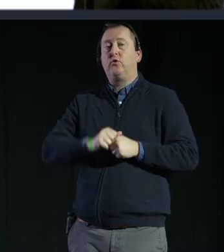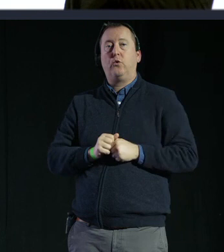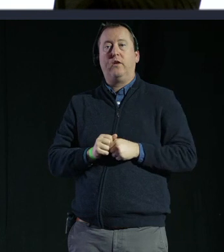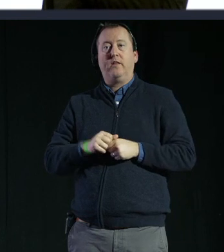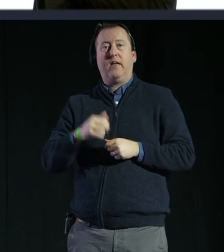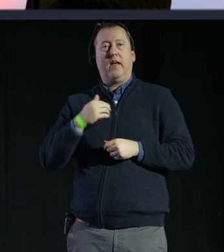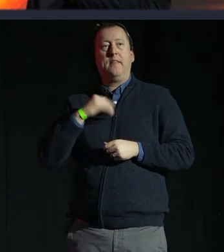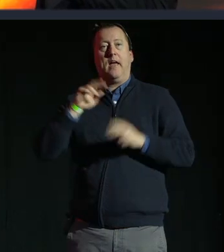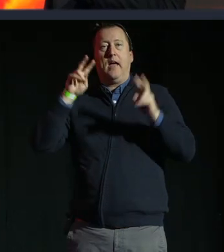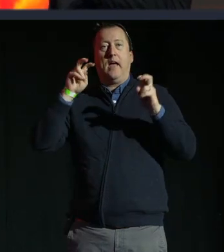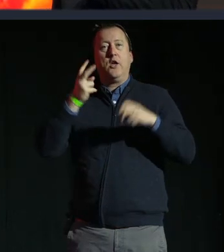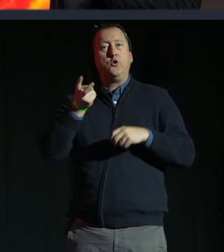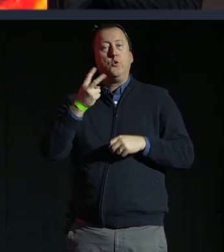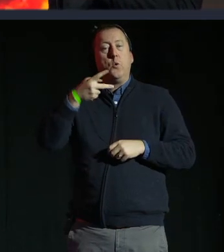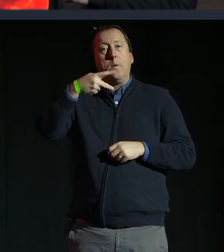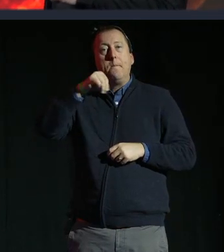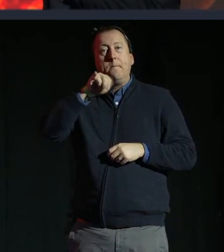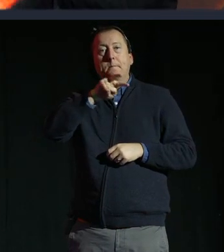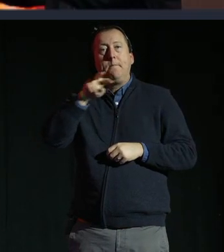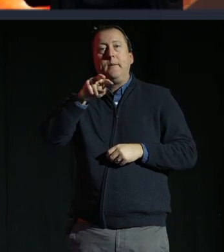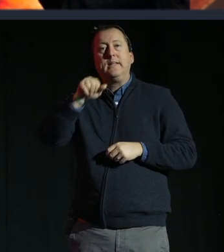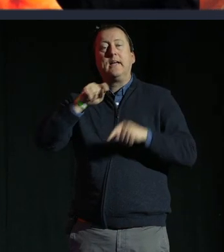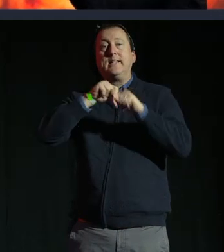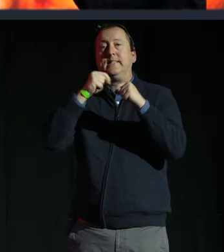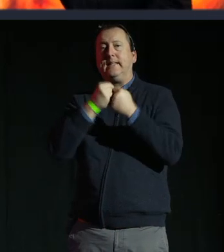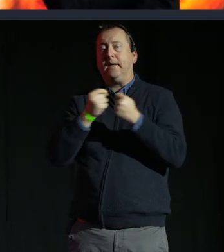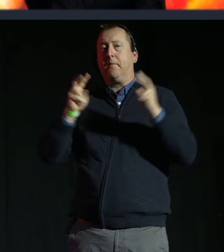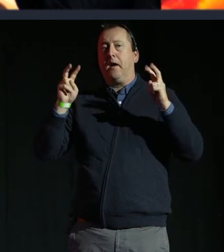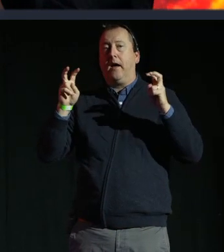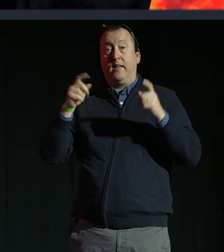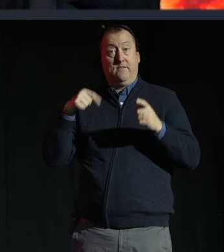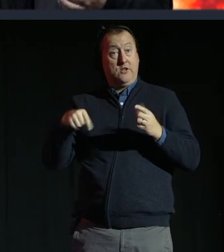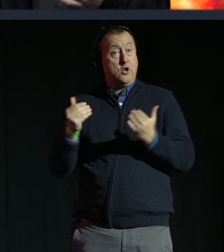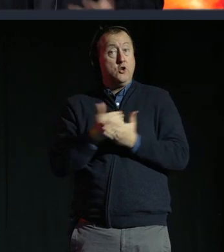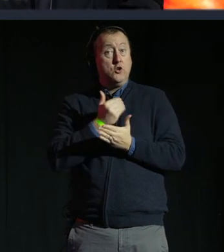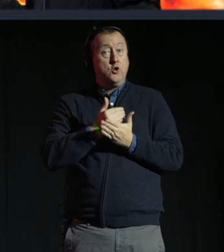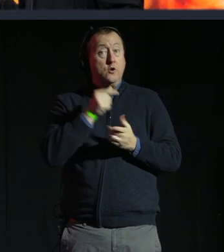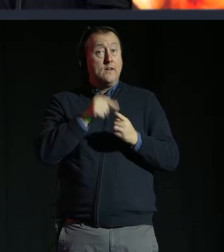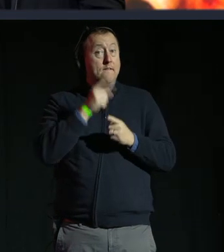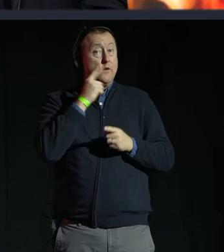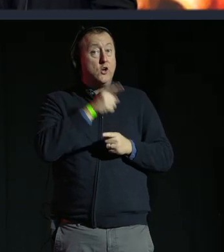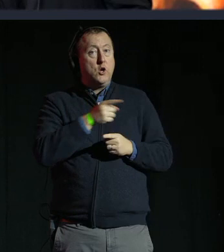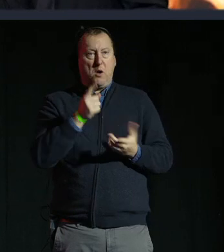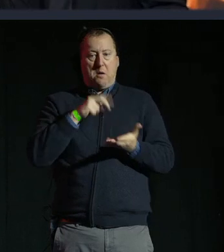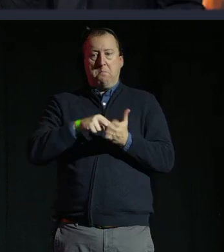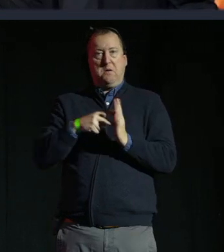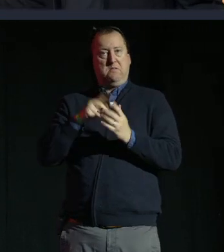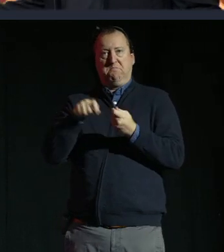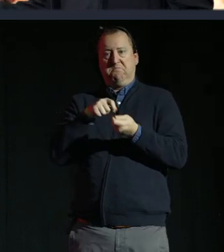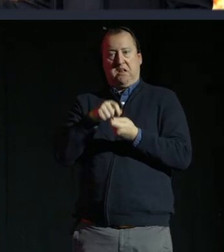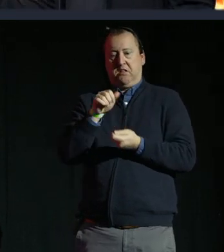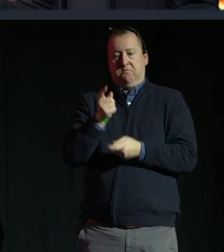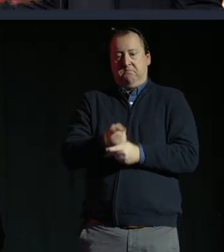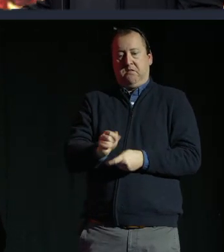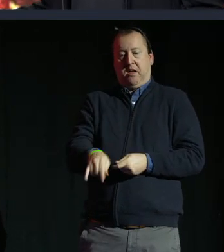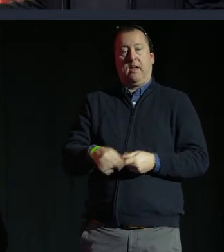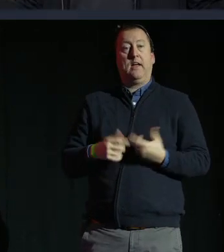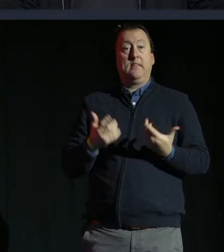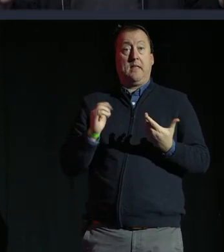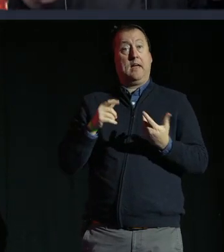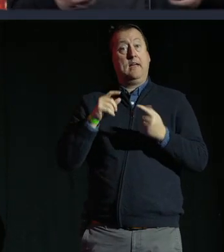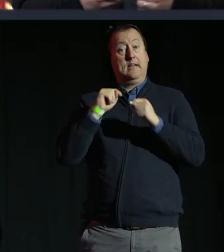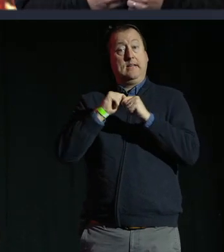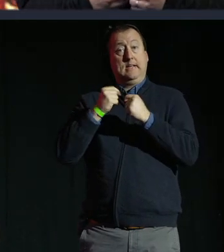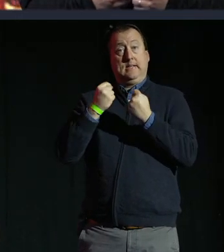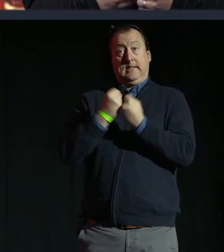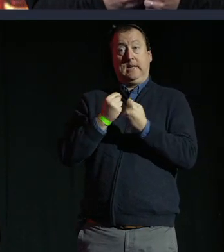two-pizza team. Now, if this is a new term for you, it means exactly what it says: a team that can be fed by